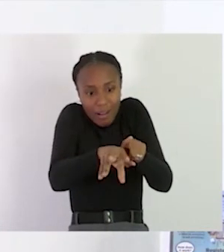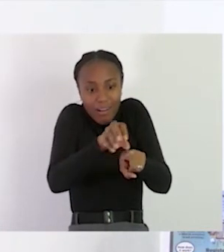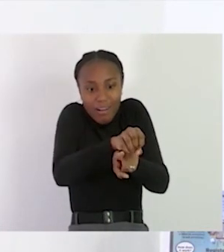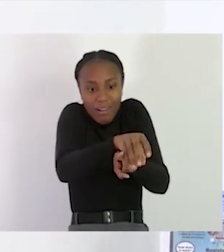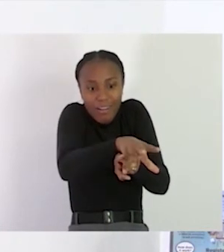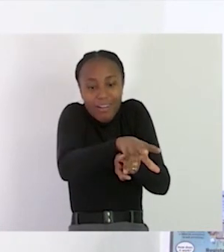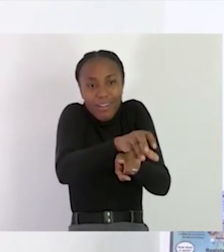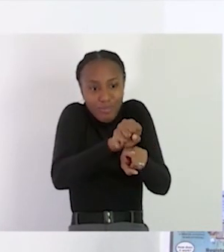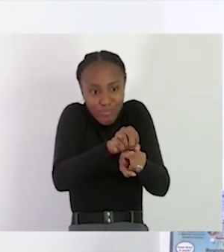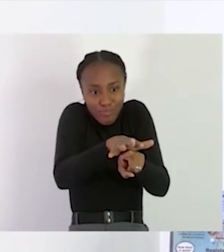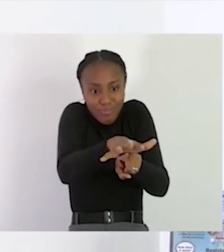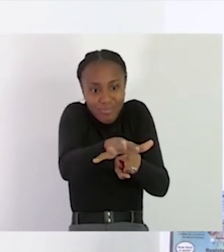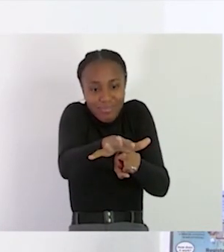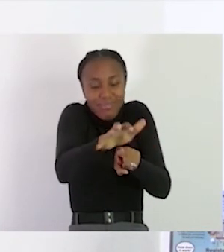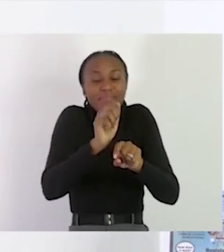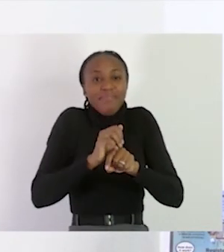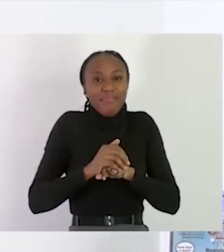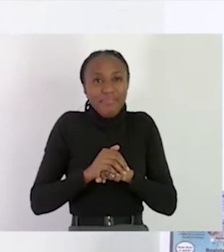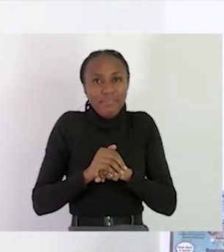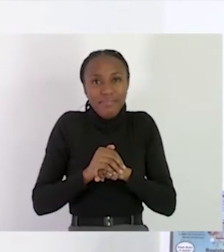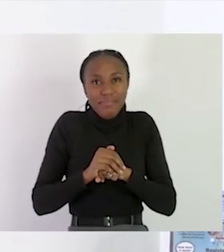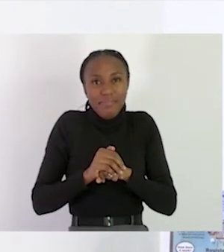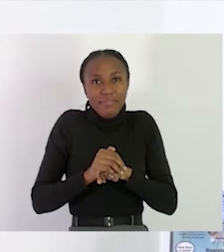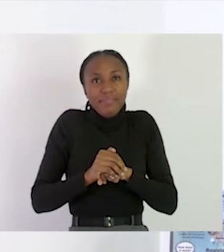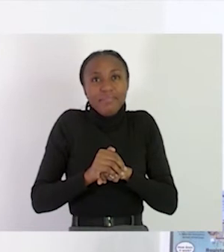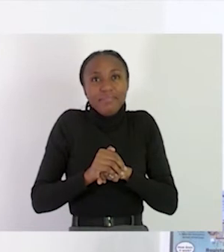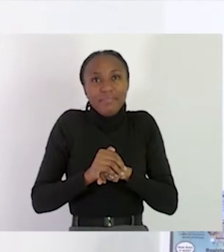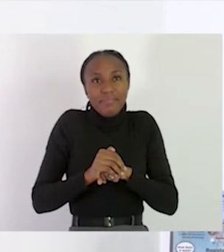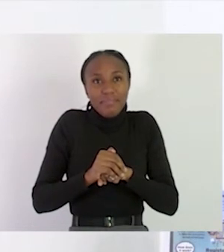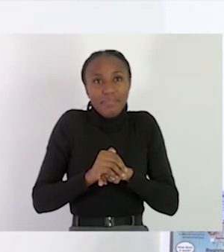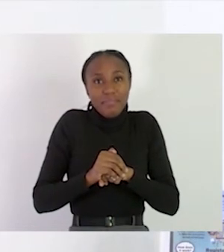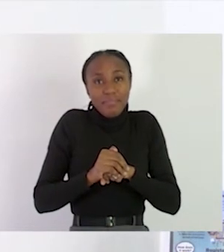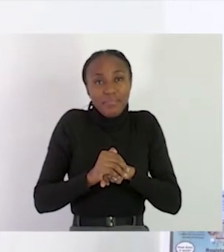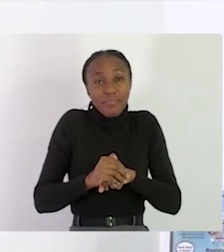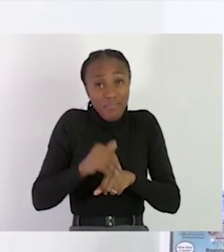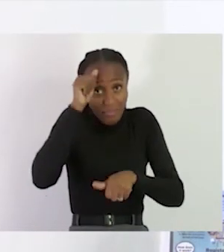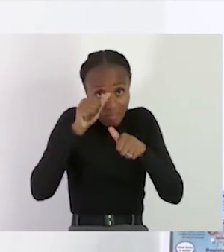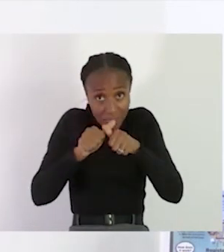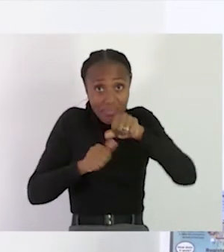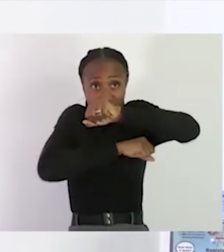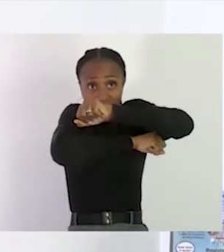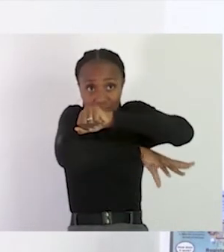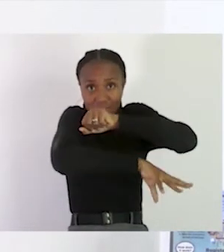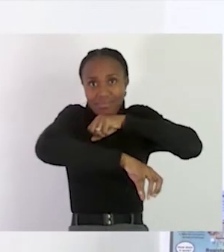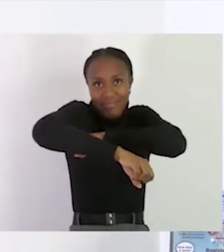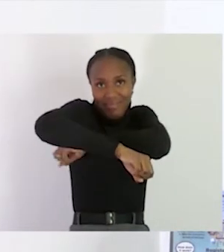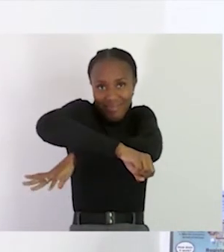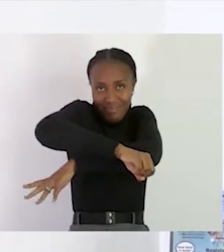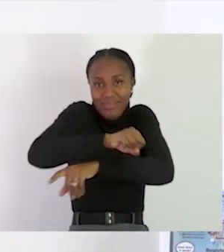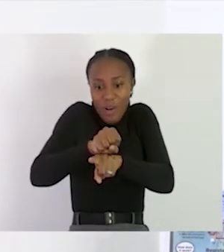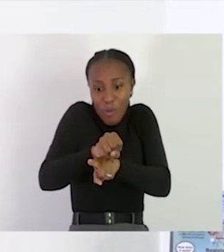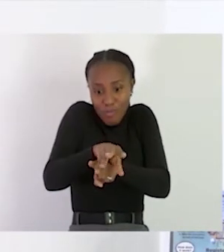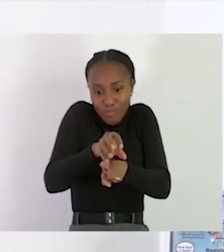that grows around our genitals. Pubic hair, hair growing under our armpits and hair growing